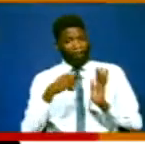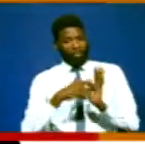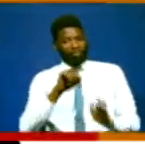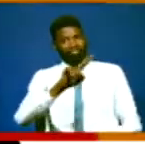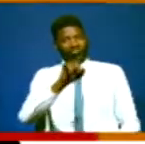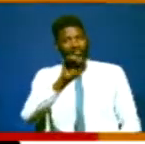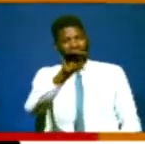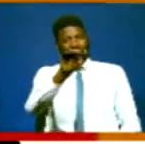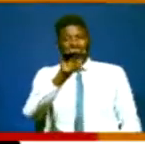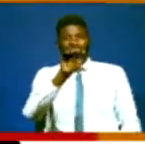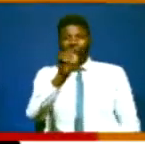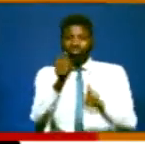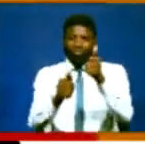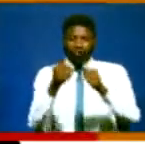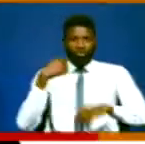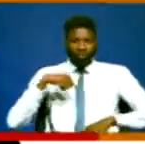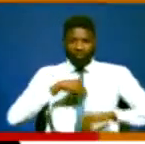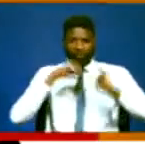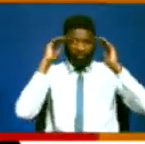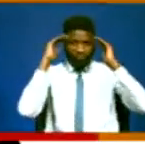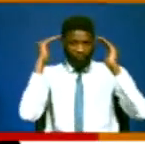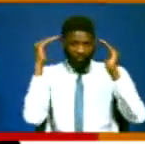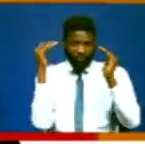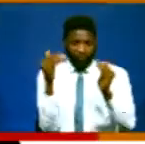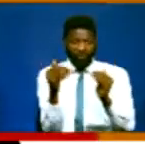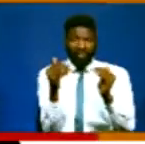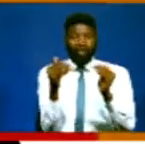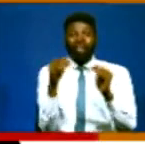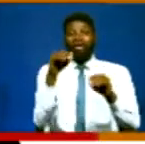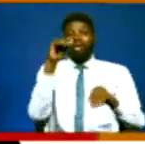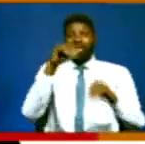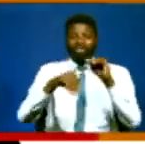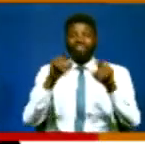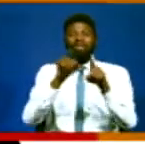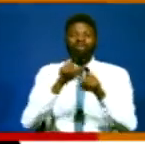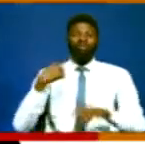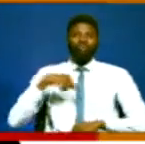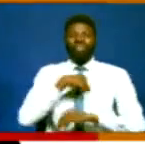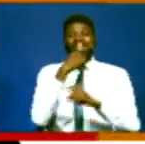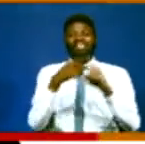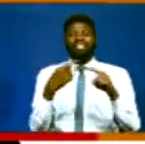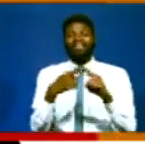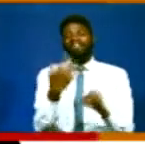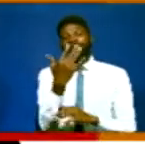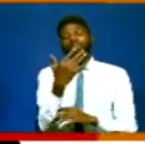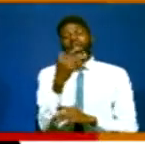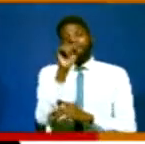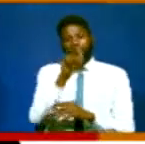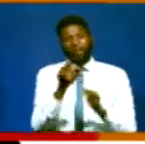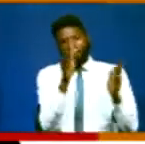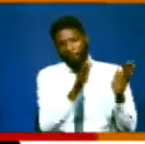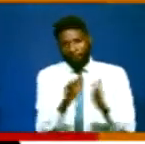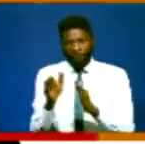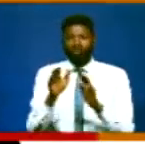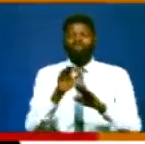We are looking at elections that we have 5 years to prepare. Mm-hmm. Not like education or the drought that is more or less like a process.